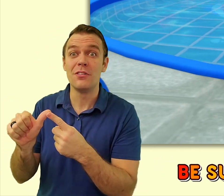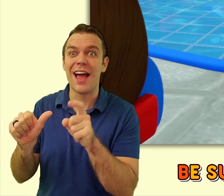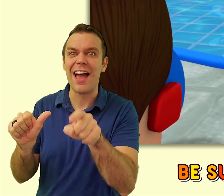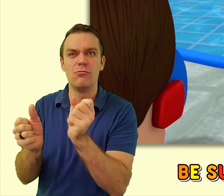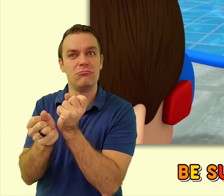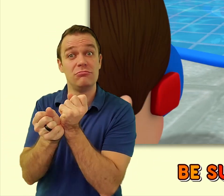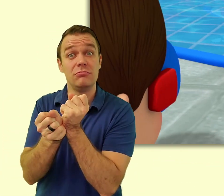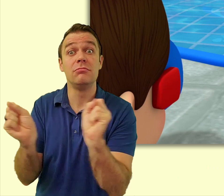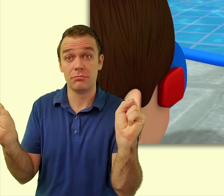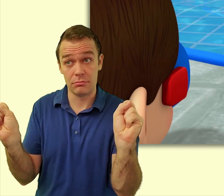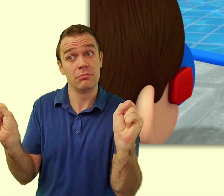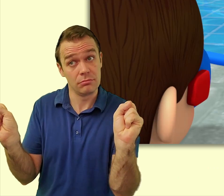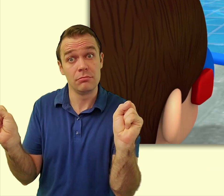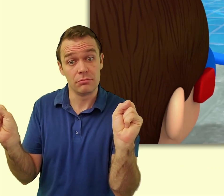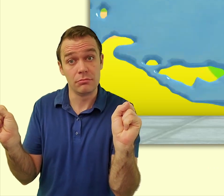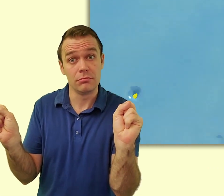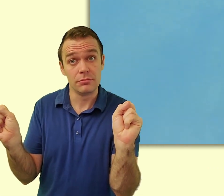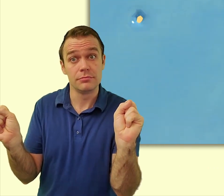be sure you're safe.